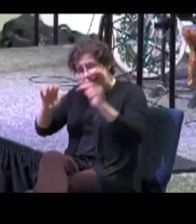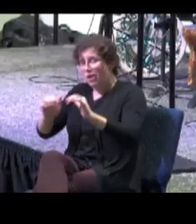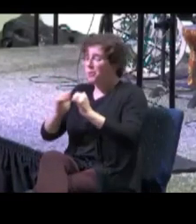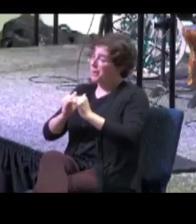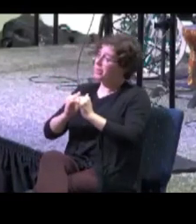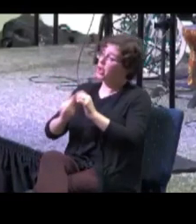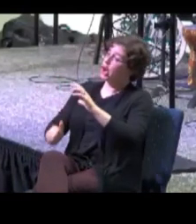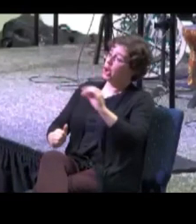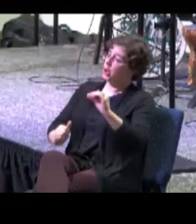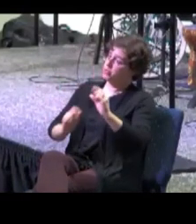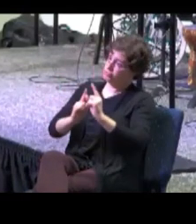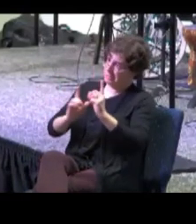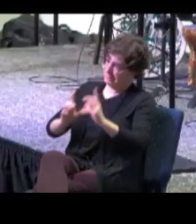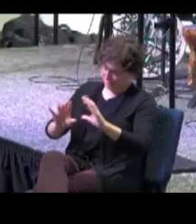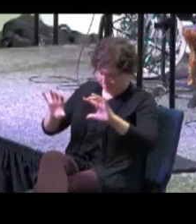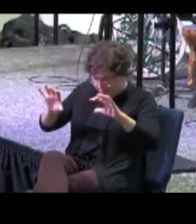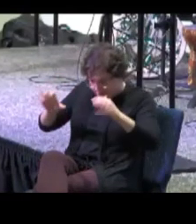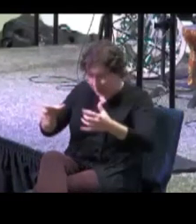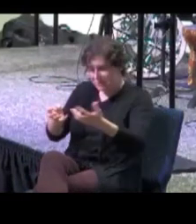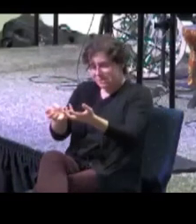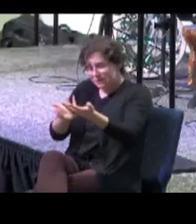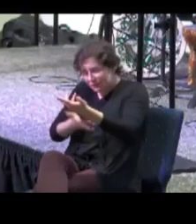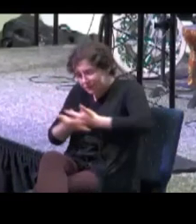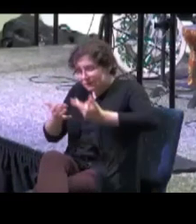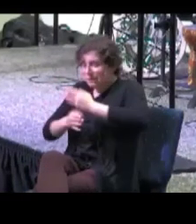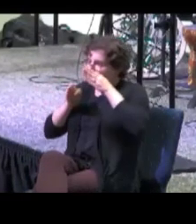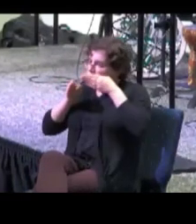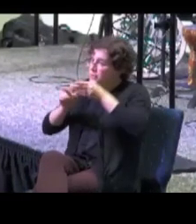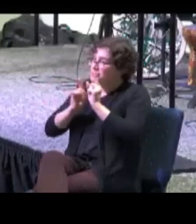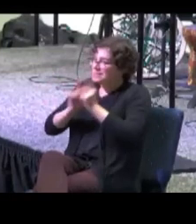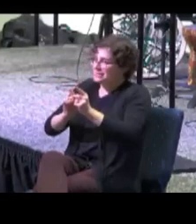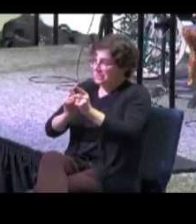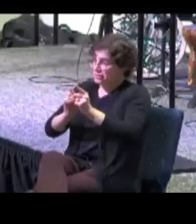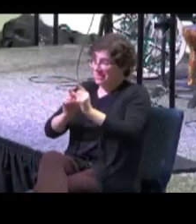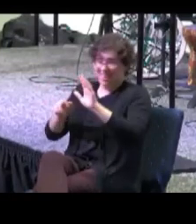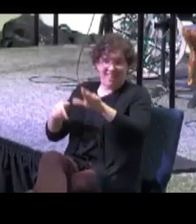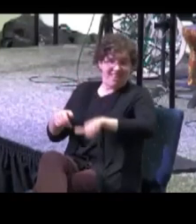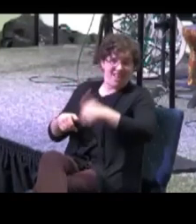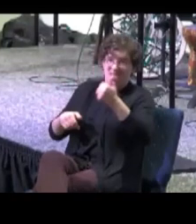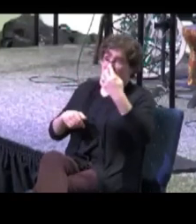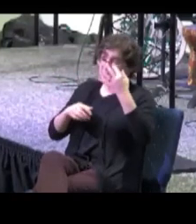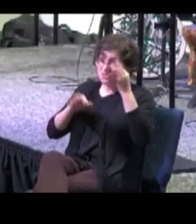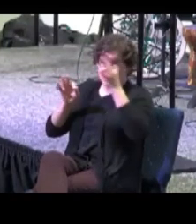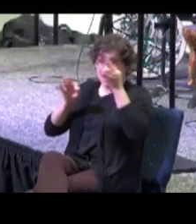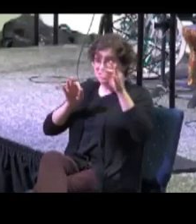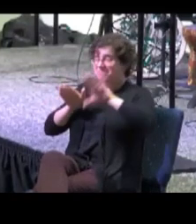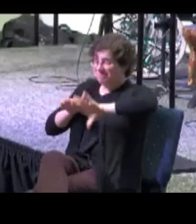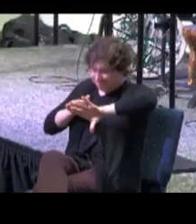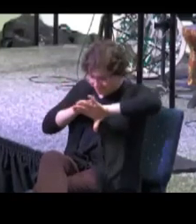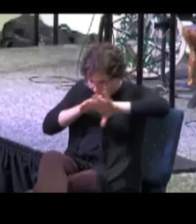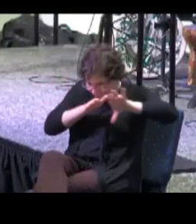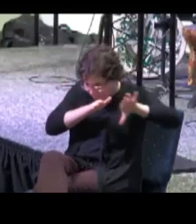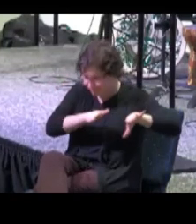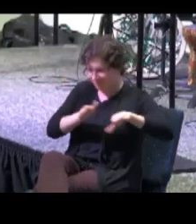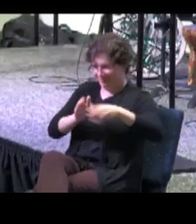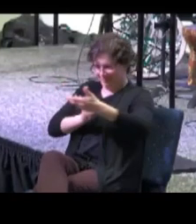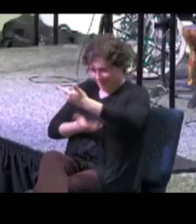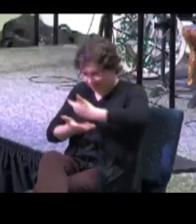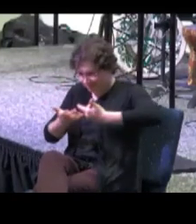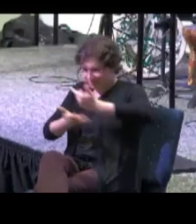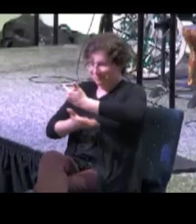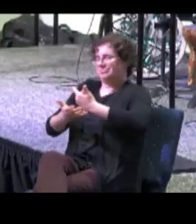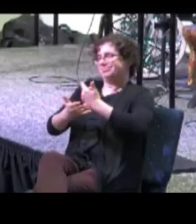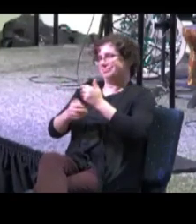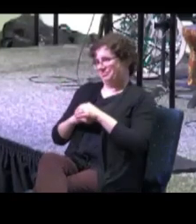co-translators to focus on translation without all the distractions one has in the village and with the help of a